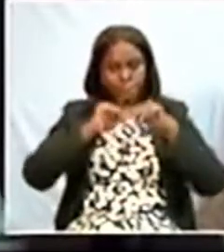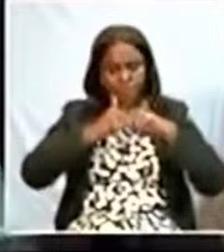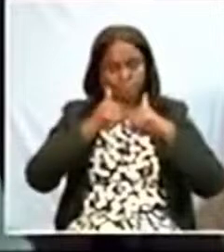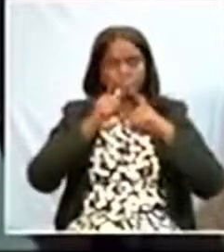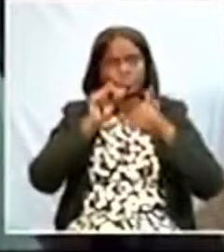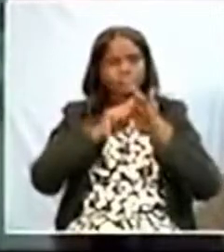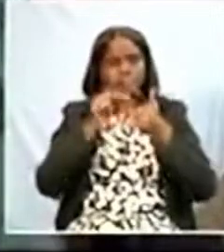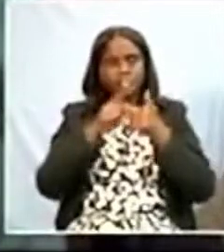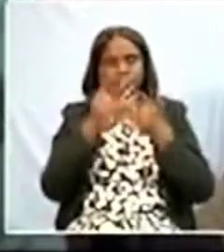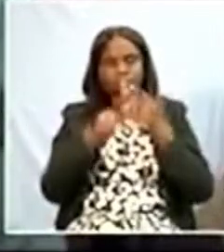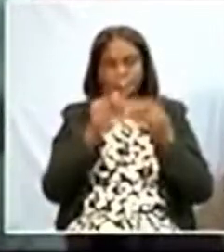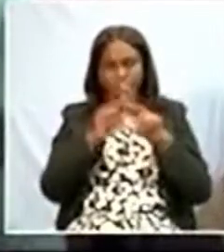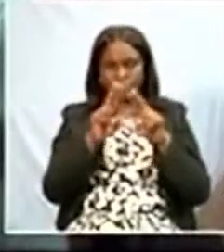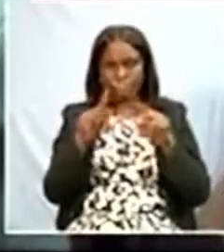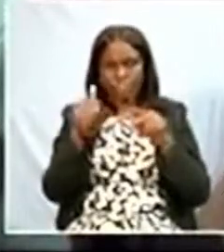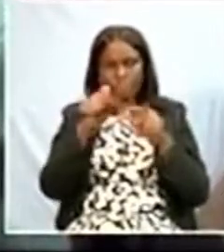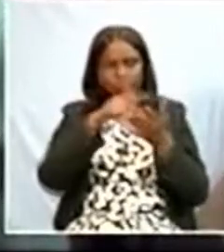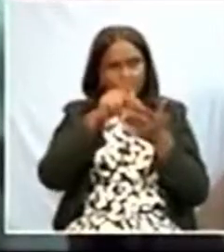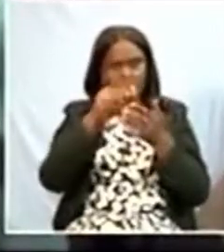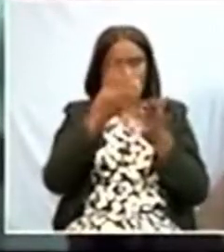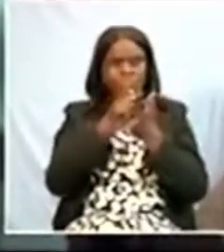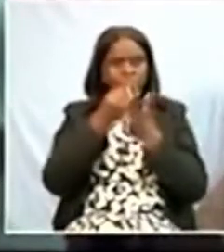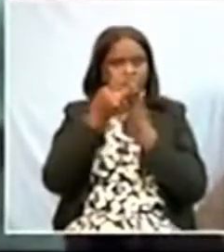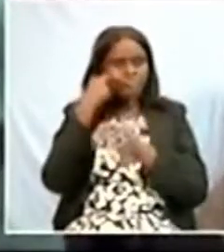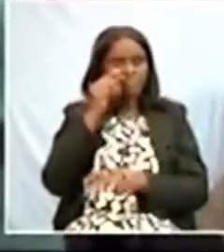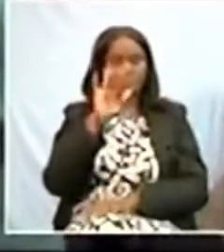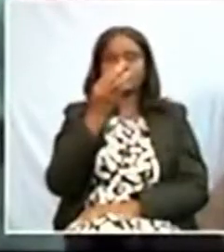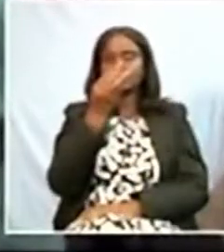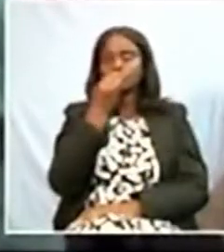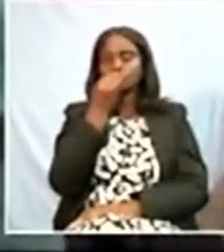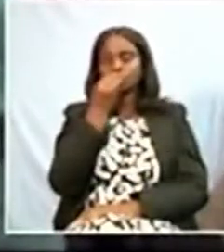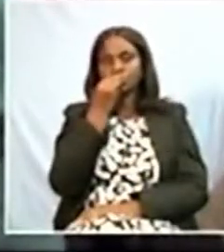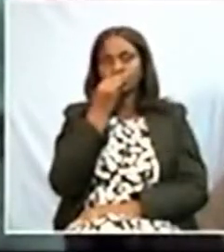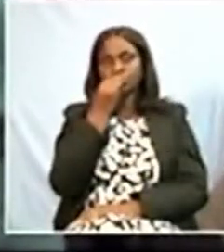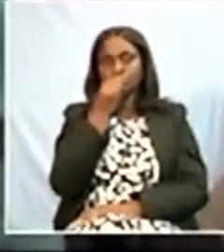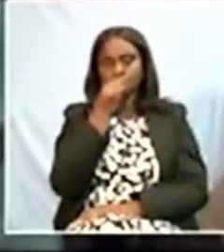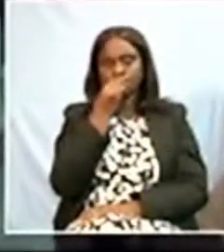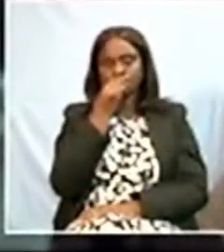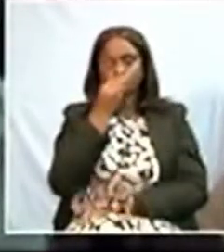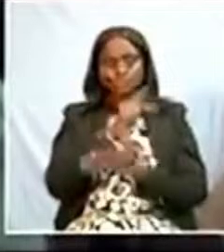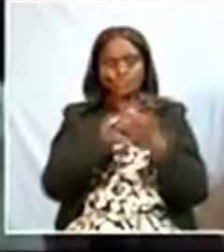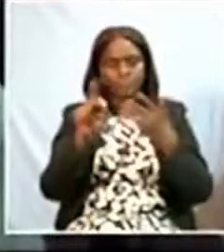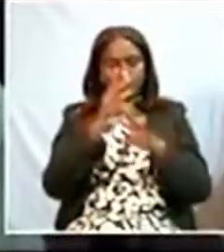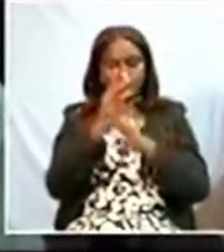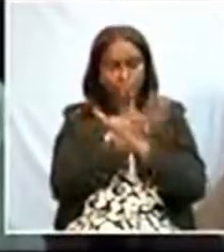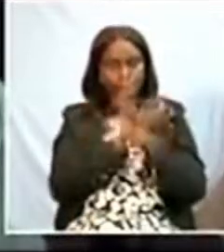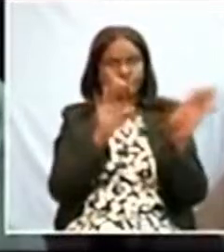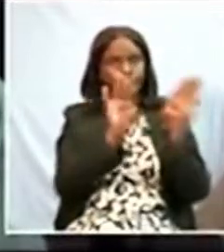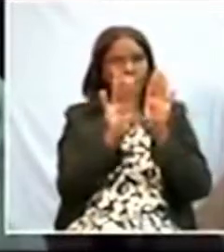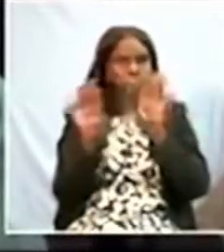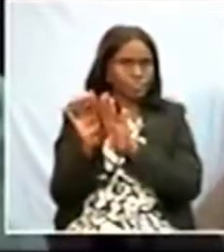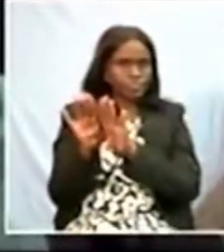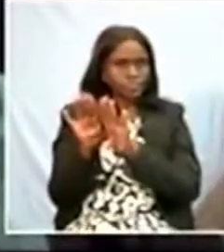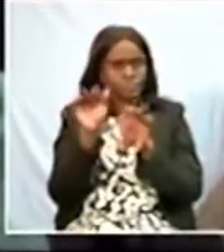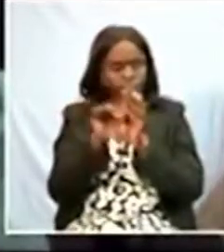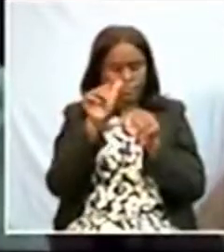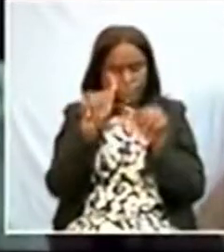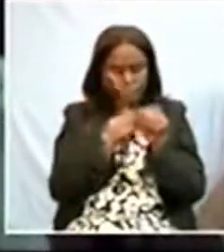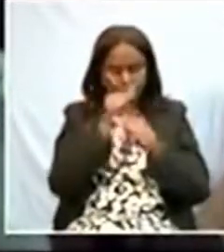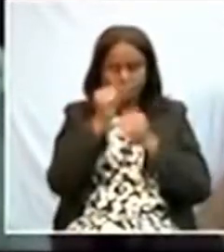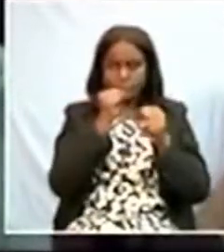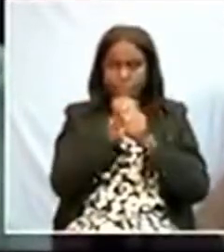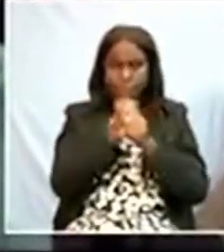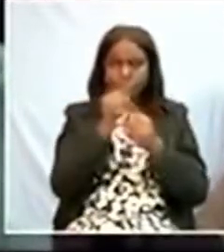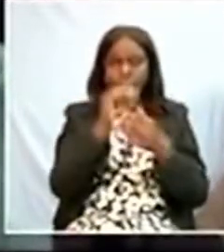Chair, is that they are paid money for their food a week before closure in each semester,